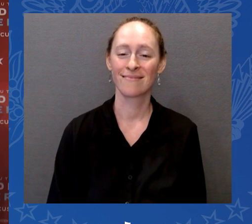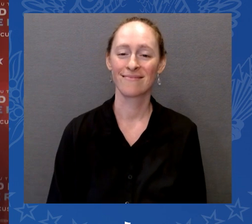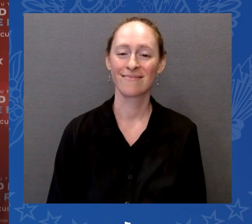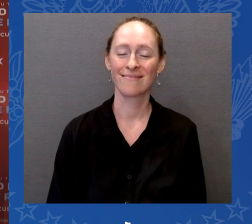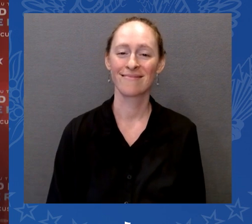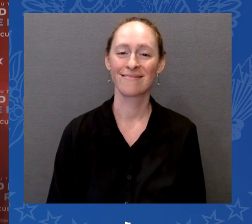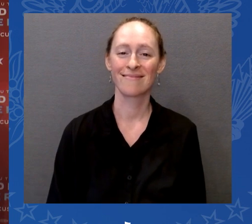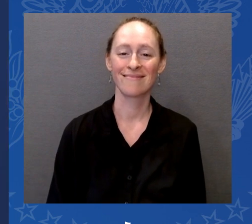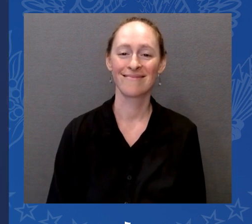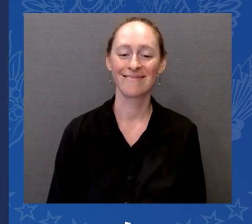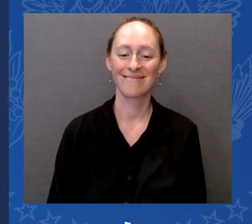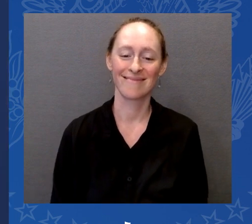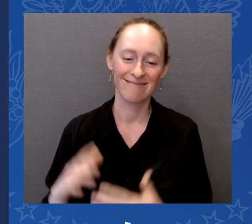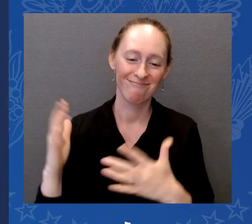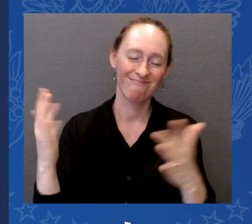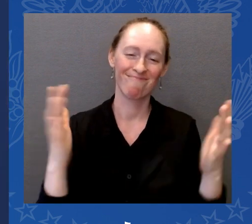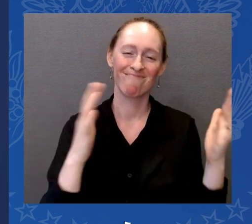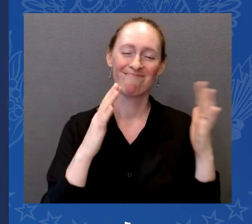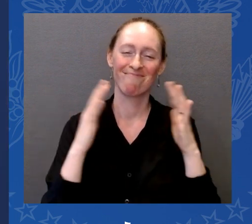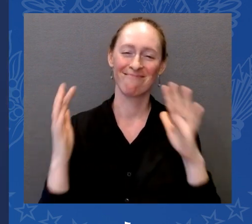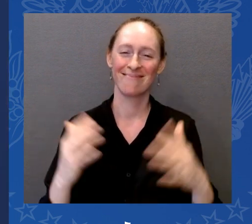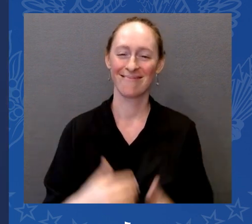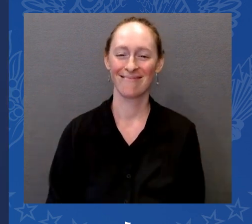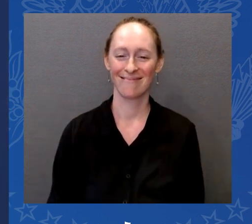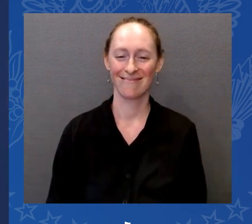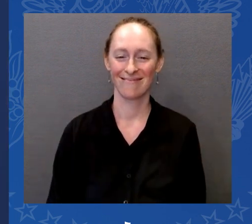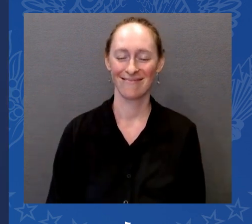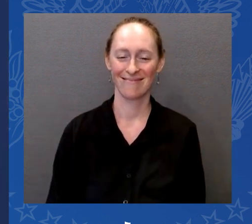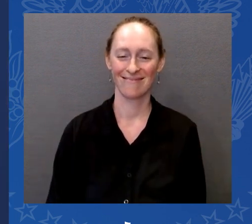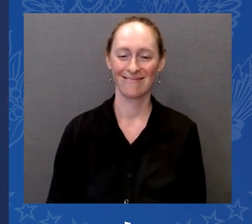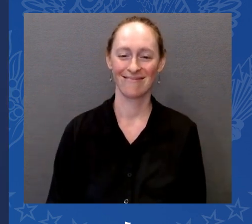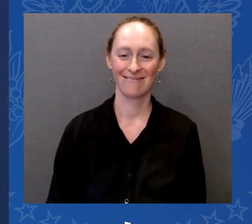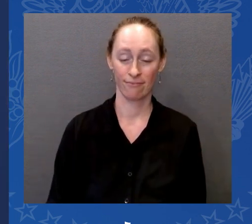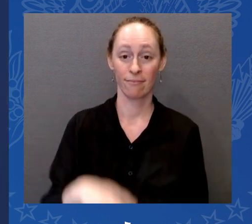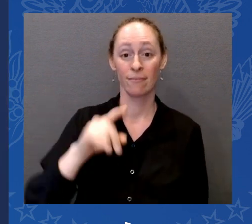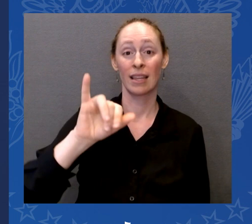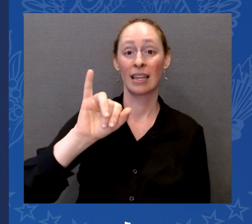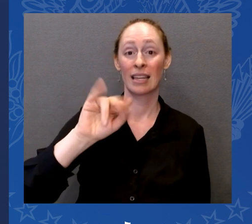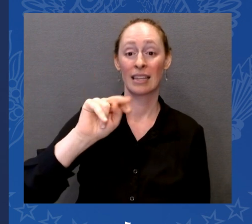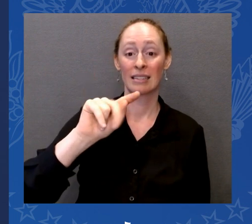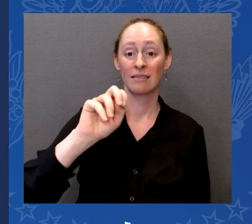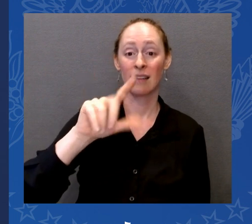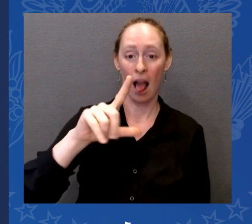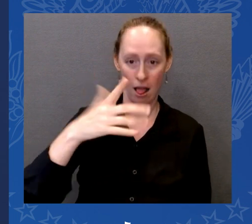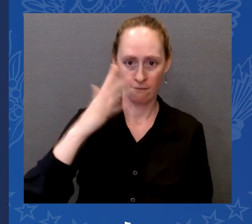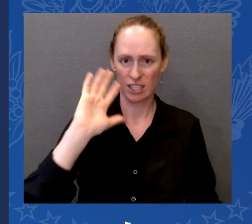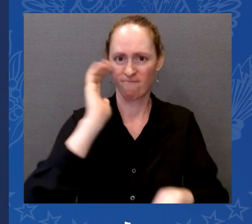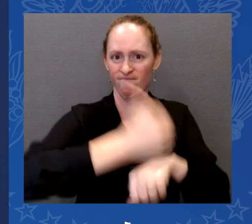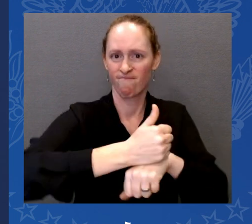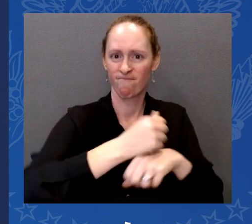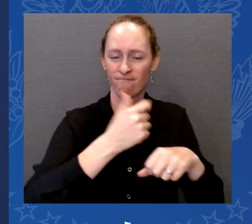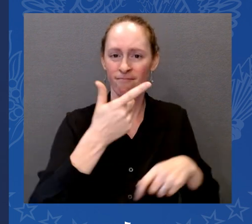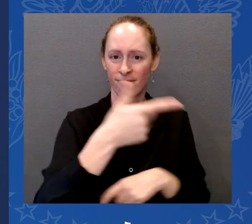The company Intel in Ohio and other companies, including foreign companies, that are investing billions of dollars